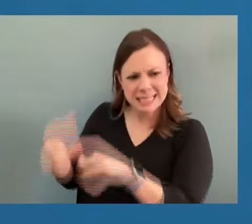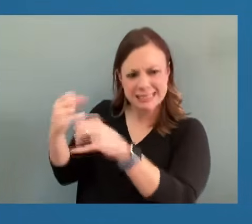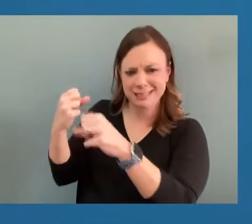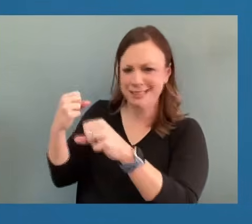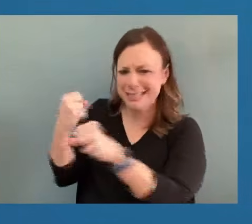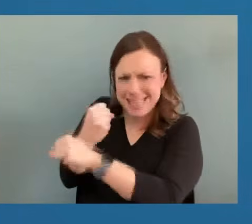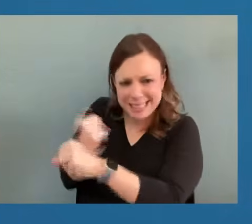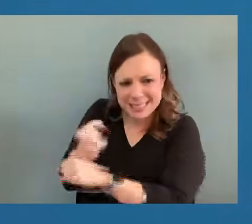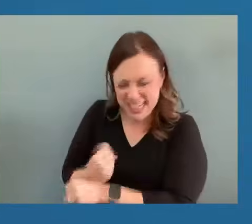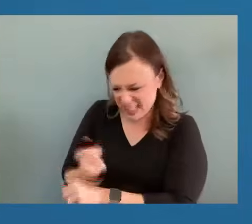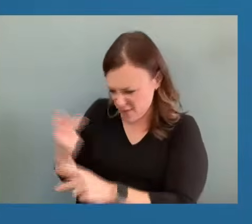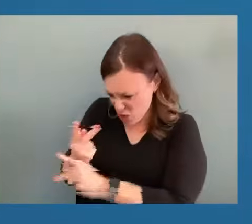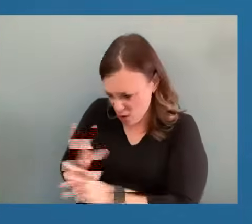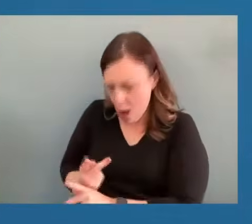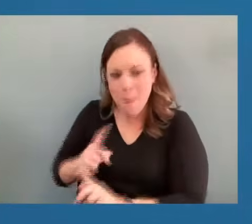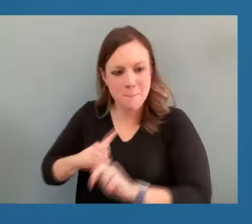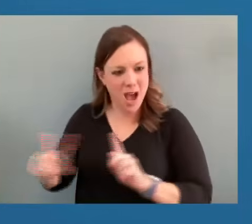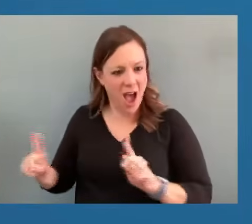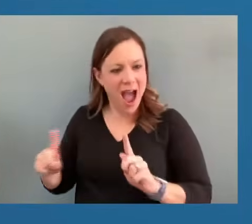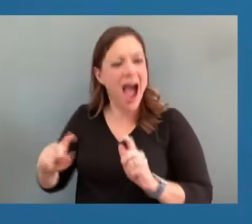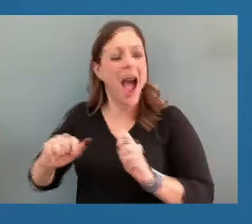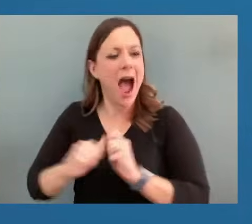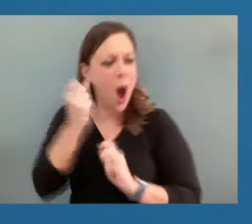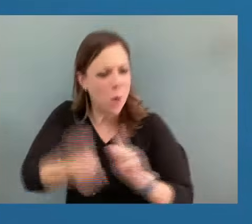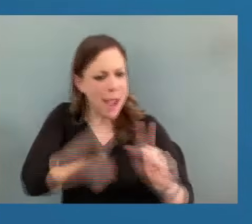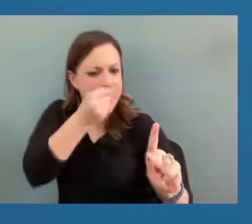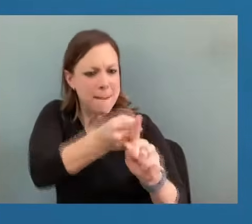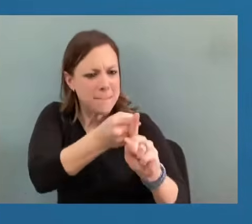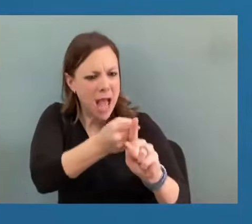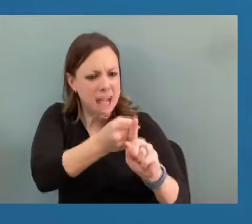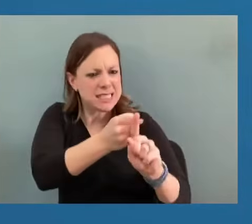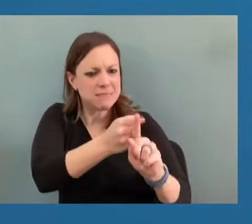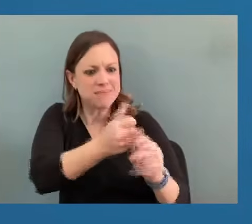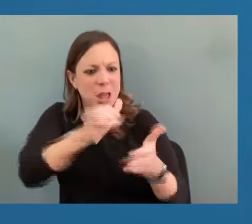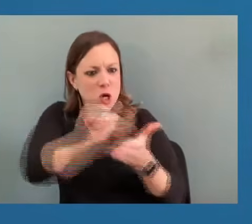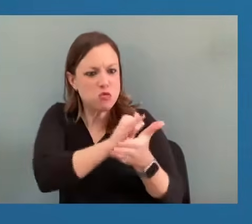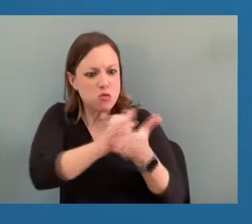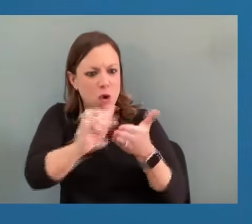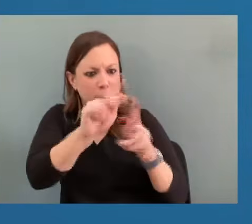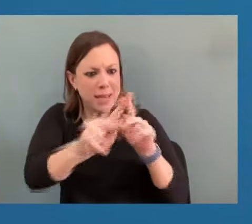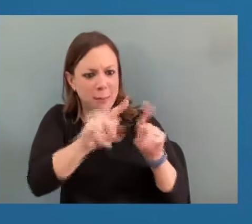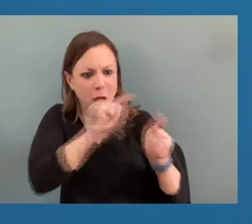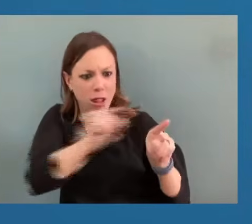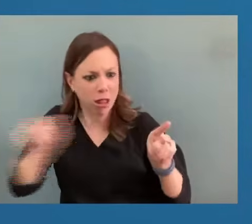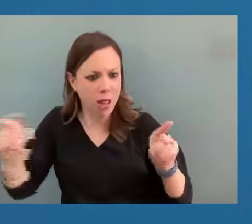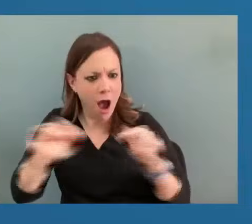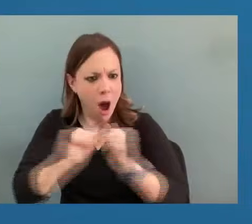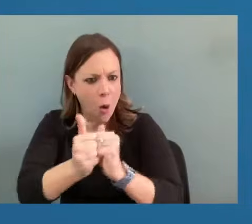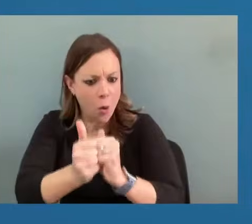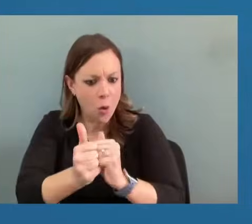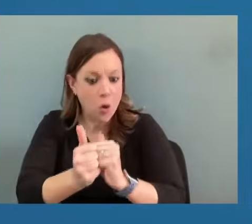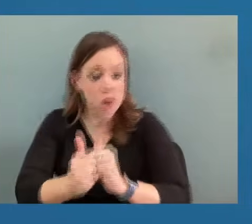Yorker. Before I stood before you now as the mayor of New York City, I was an assembly member for Astoria in Queens.